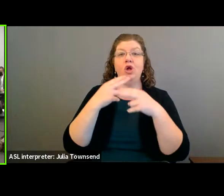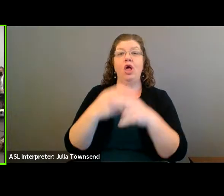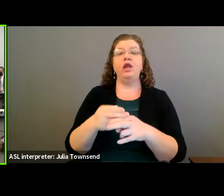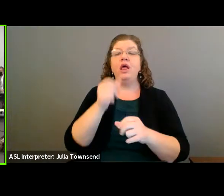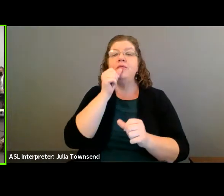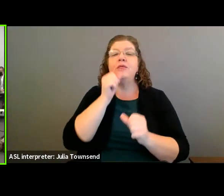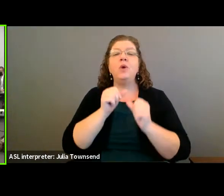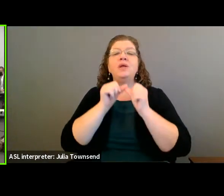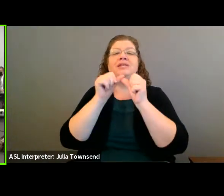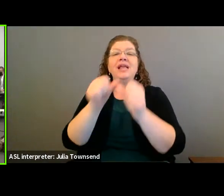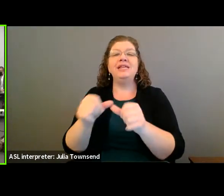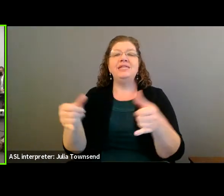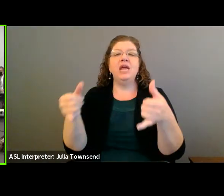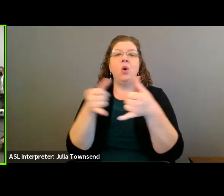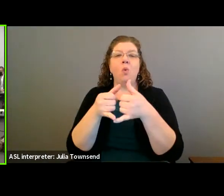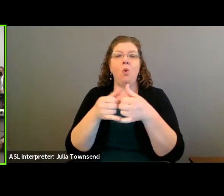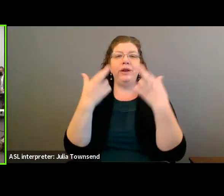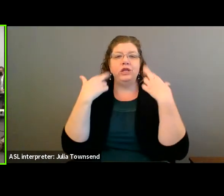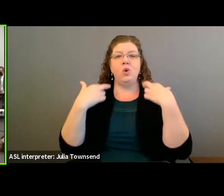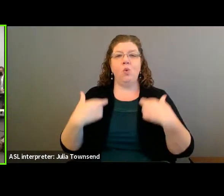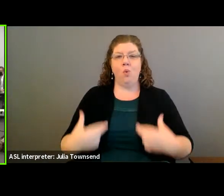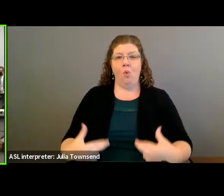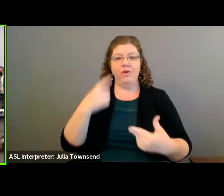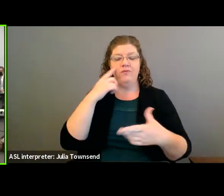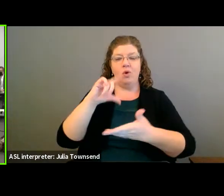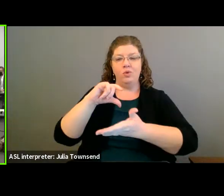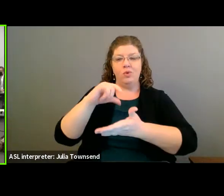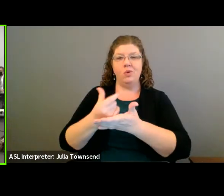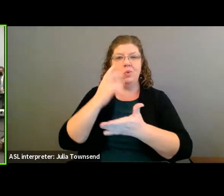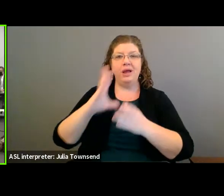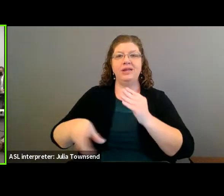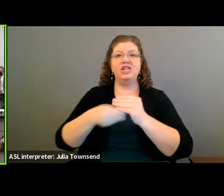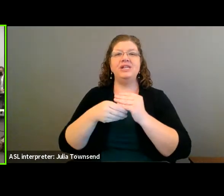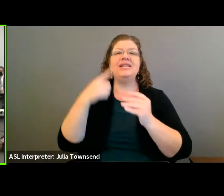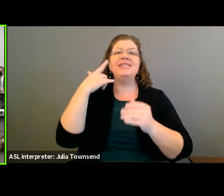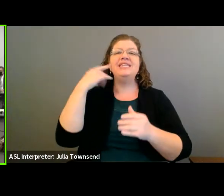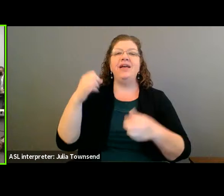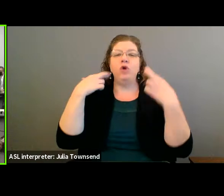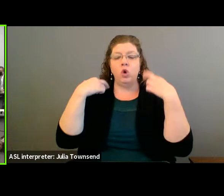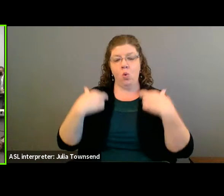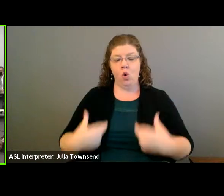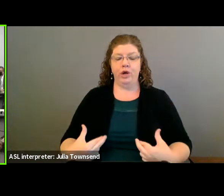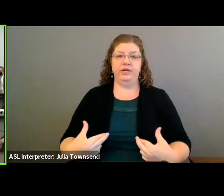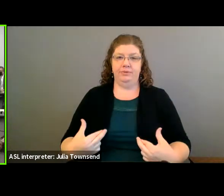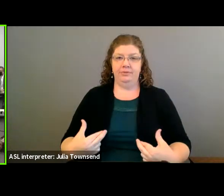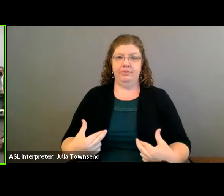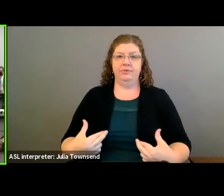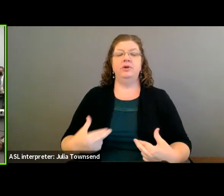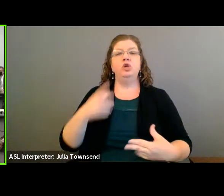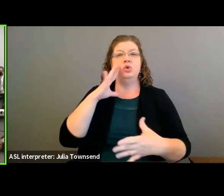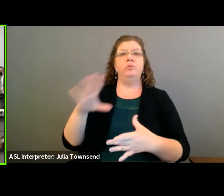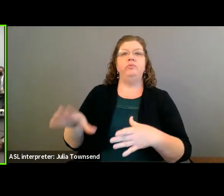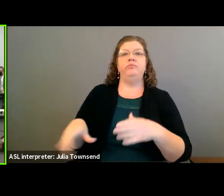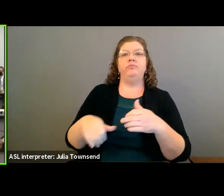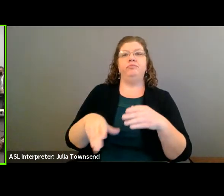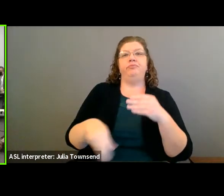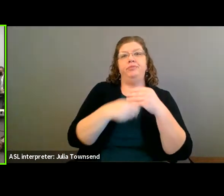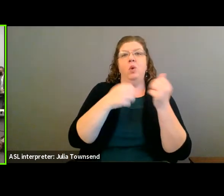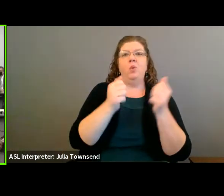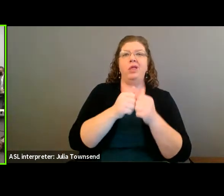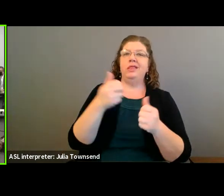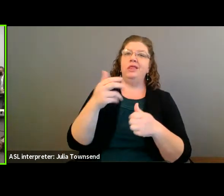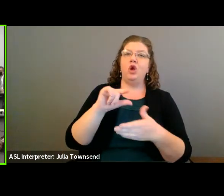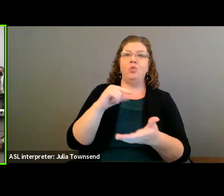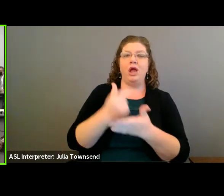Resiliency Award. Students will be receiving an additional silver cord to go with their graduation